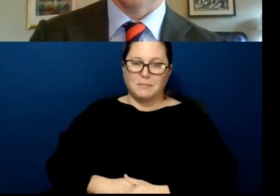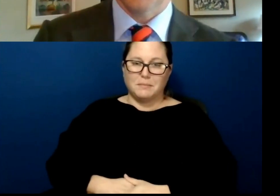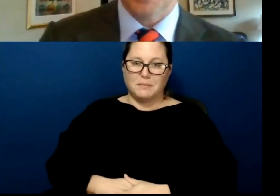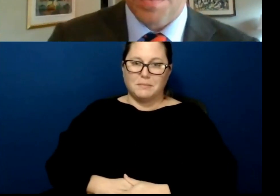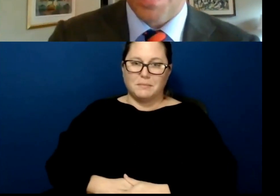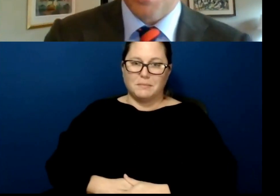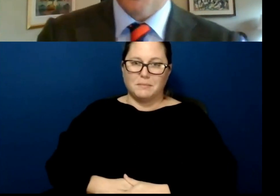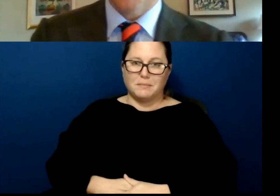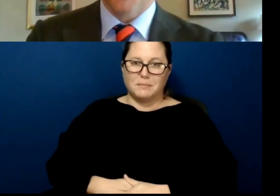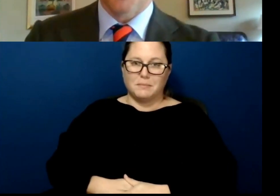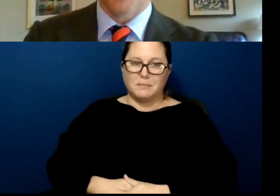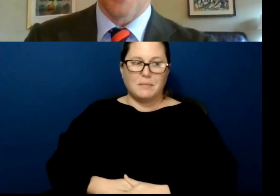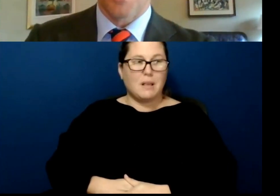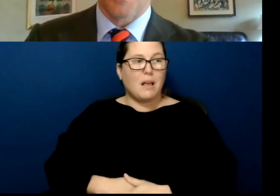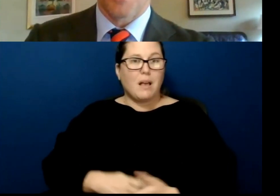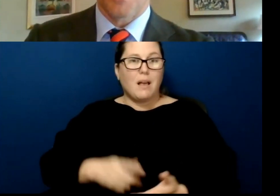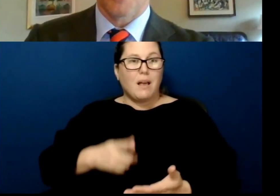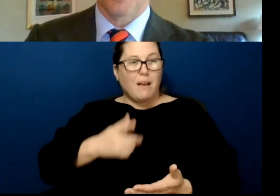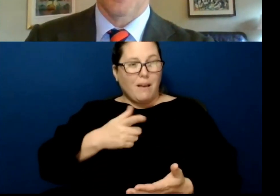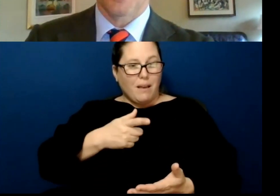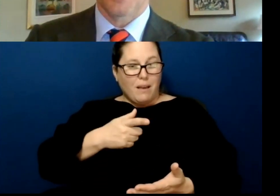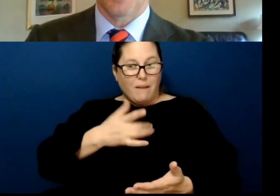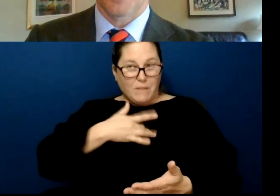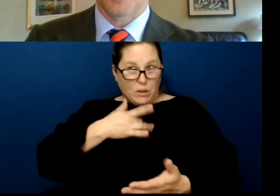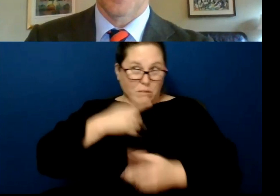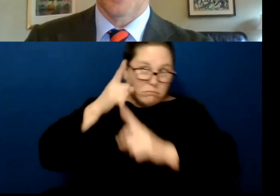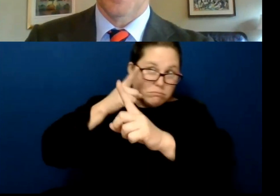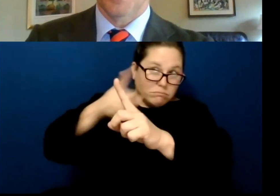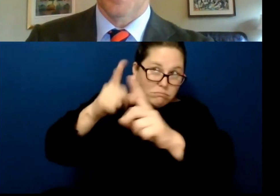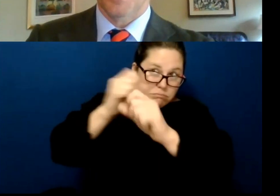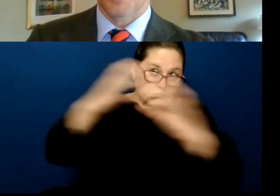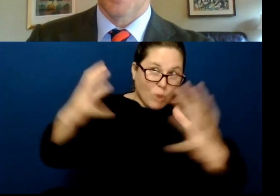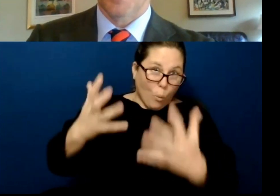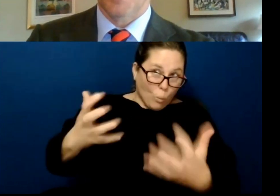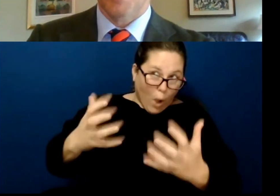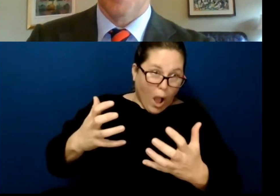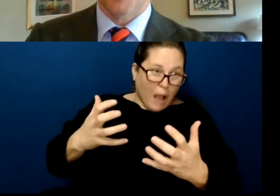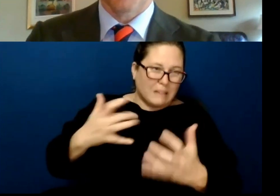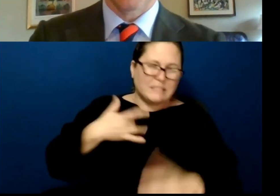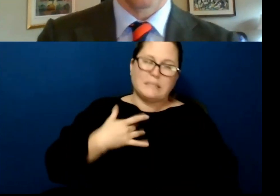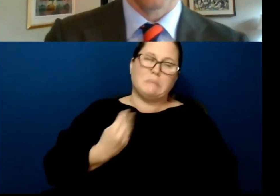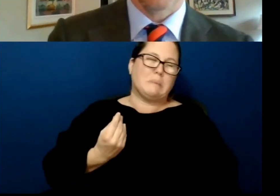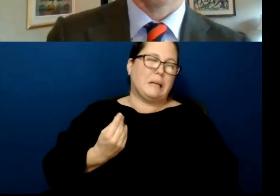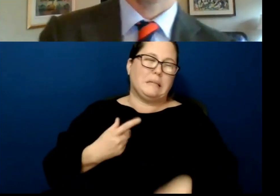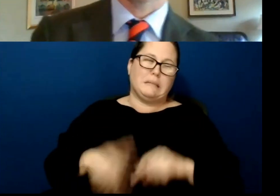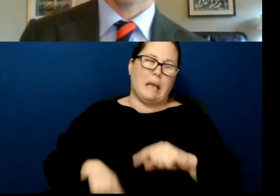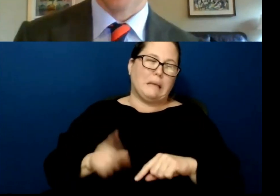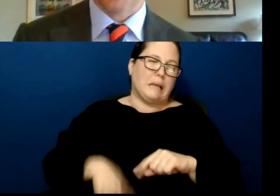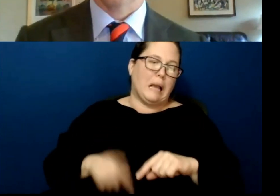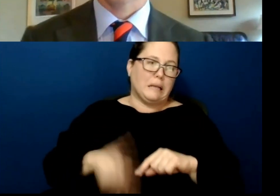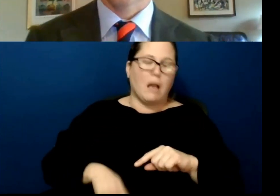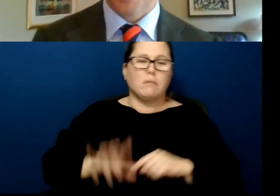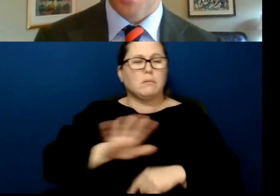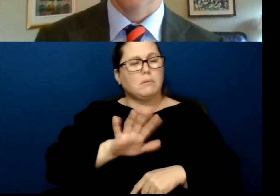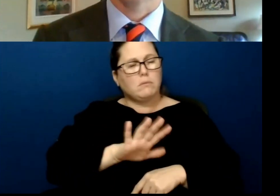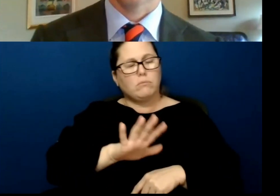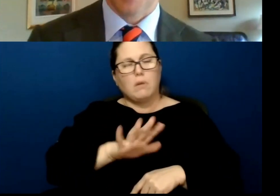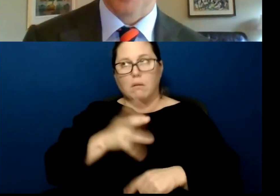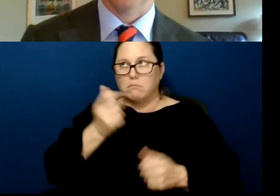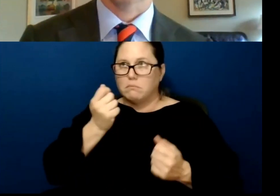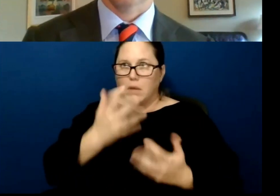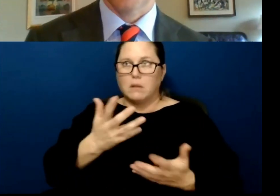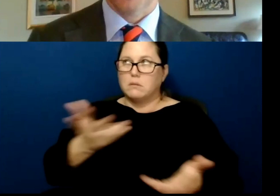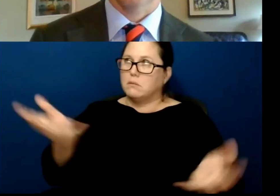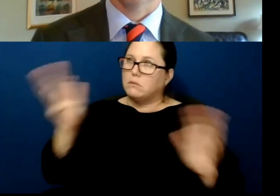from pursuing something that you want to do. There's a lot of grants and funds out there that can help people